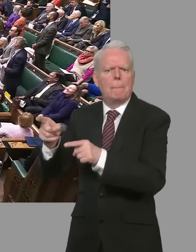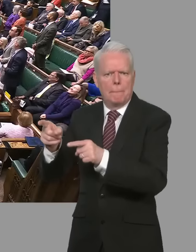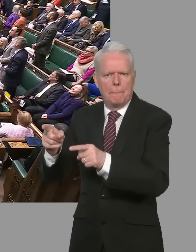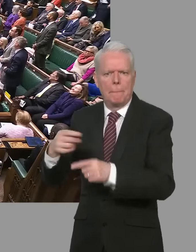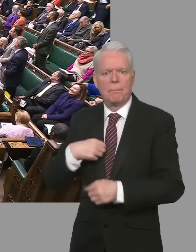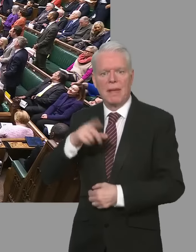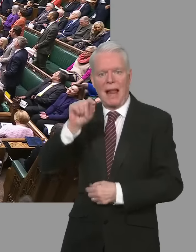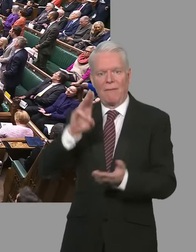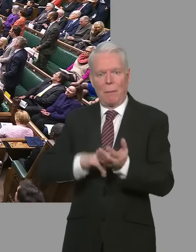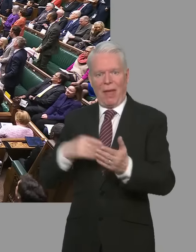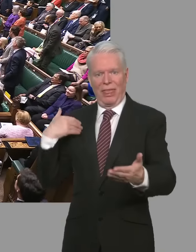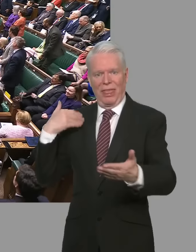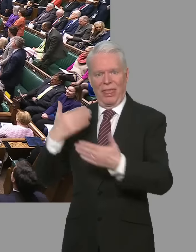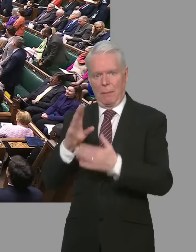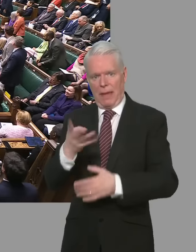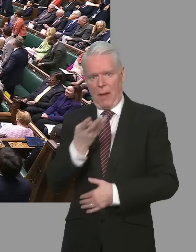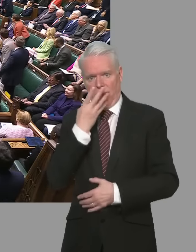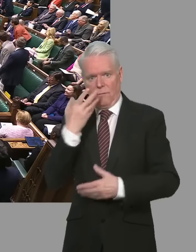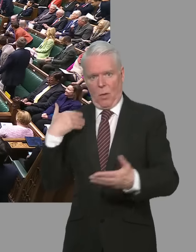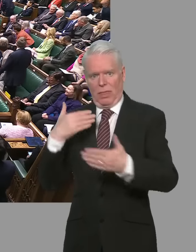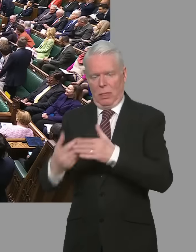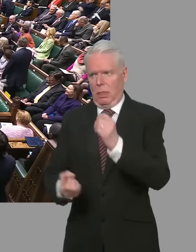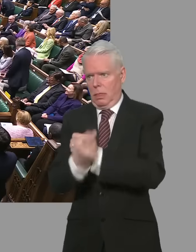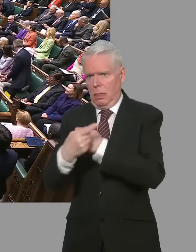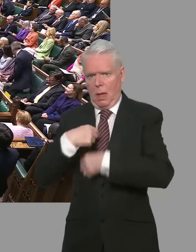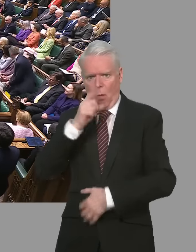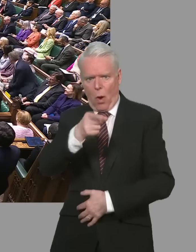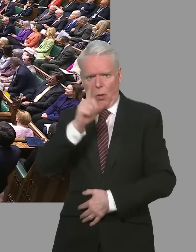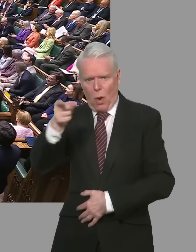Leader of the Opposition, Kemi Badenoch.